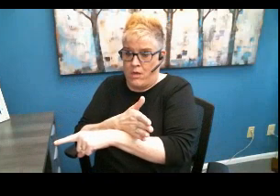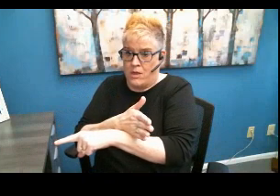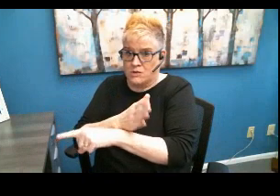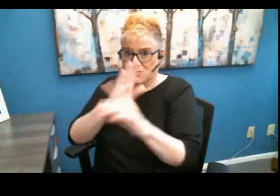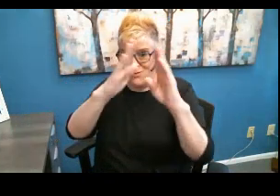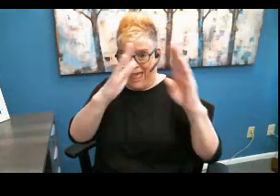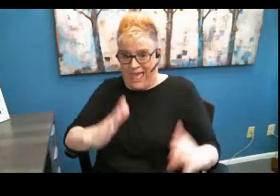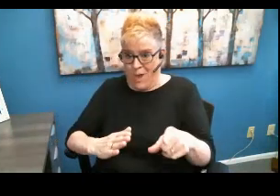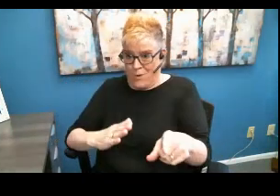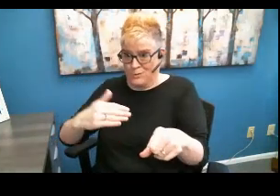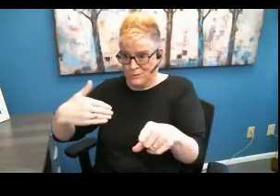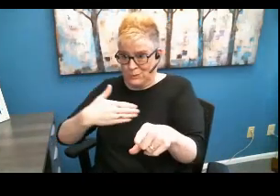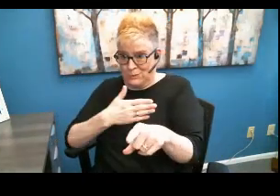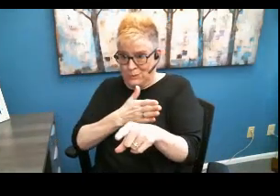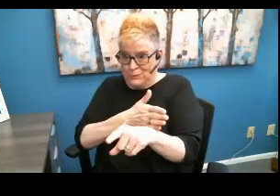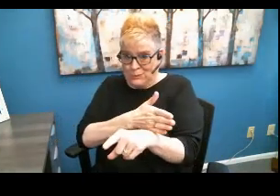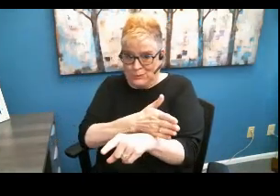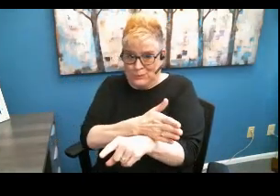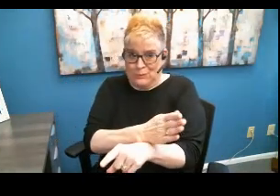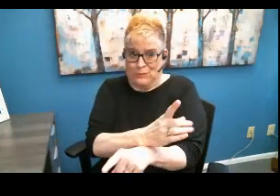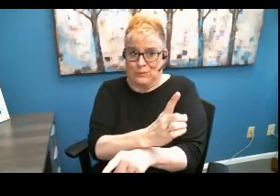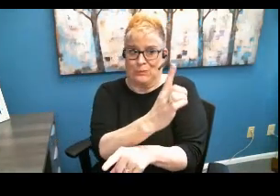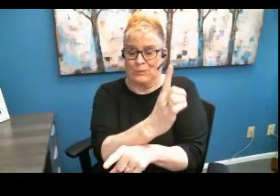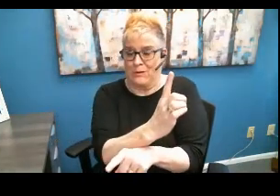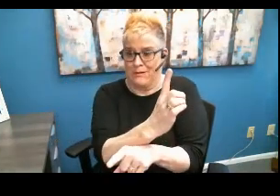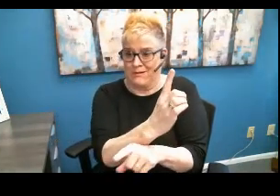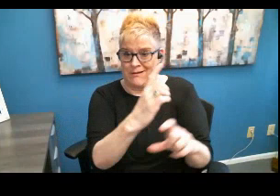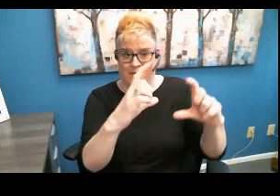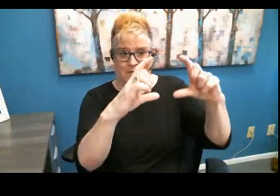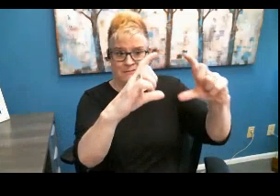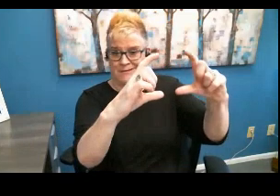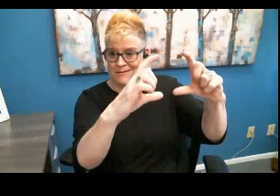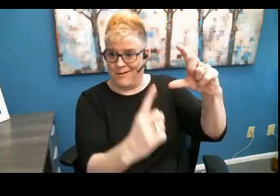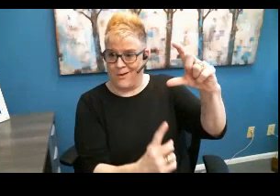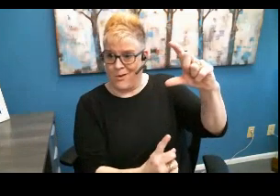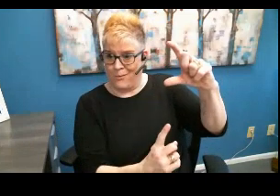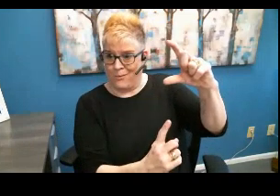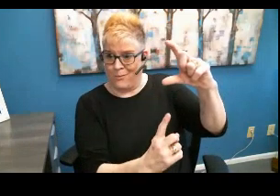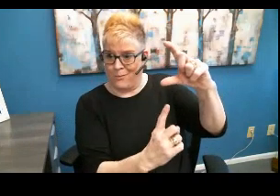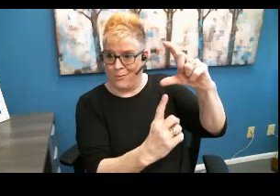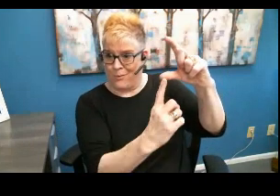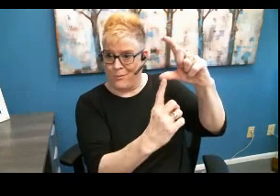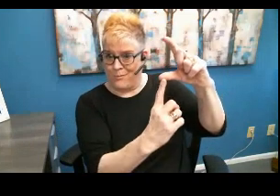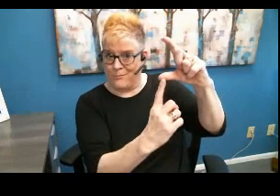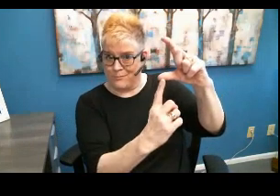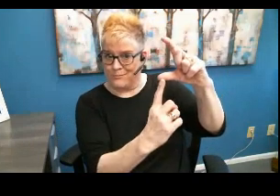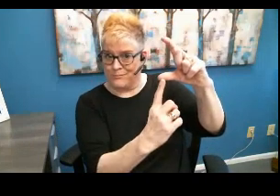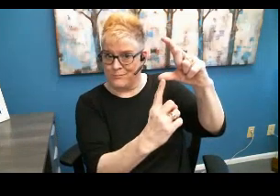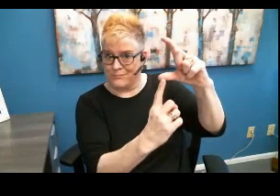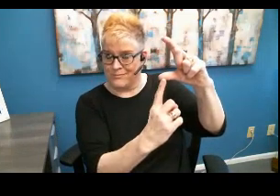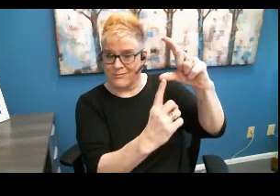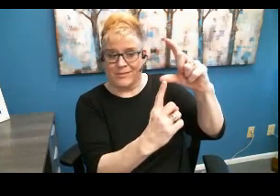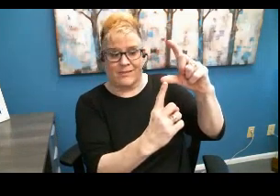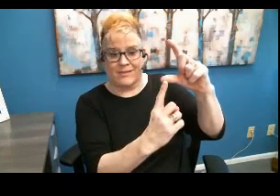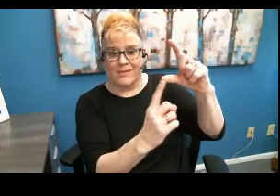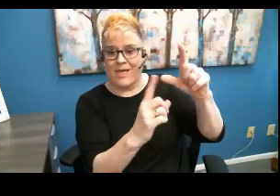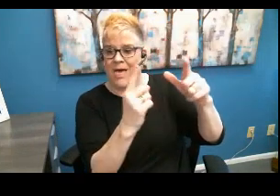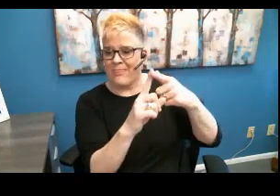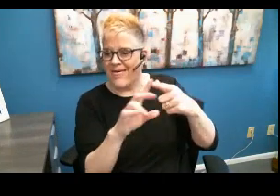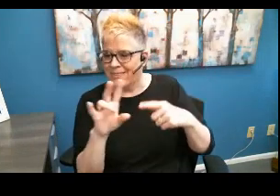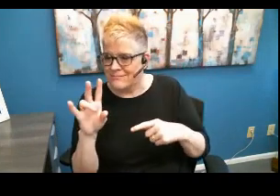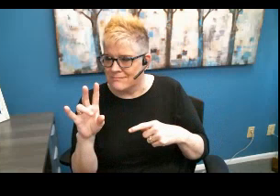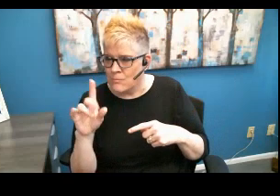above ground to a meter. From that meter, it's typically regulated down to that 7 inches of water